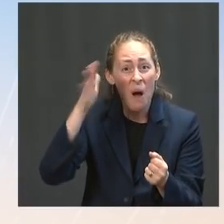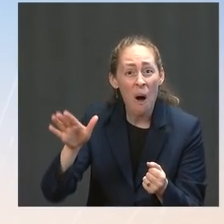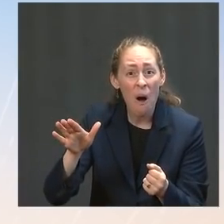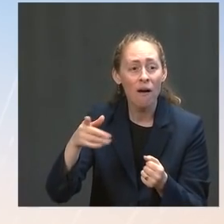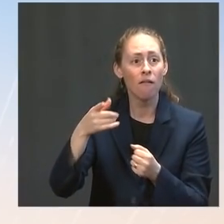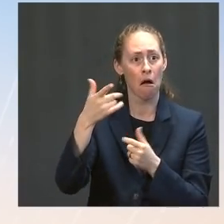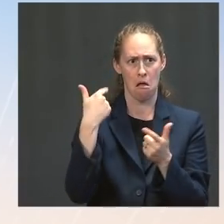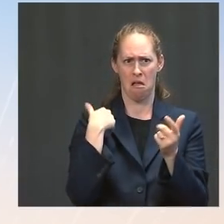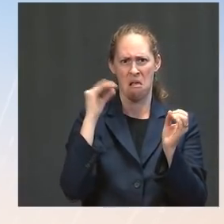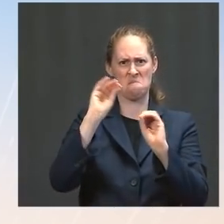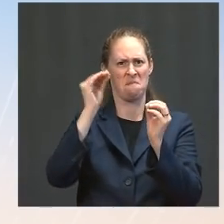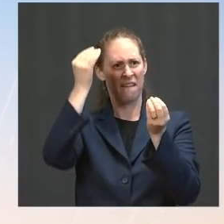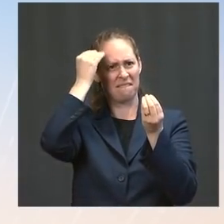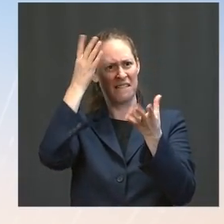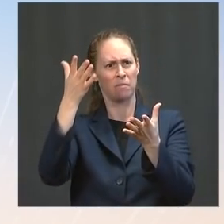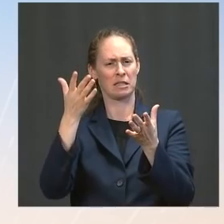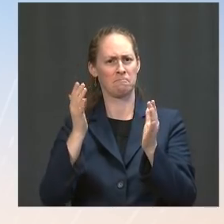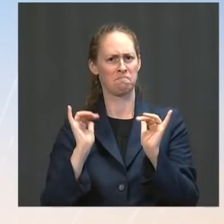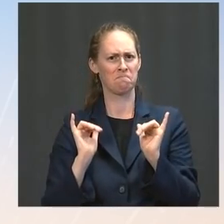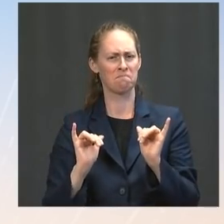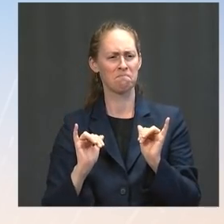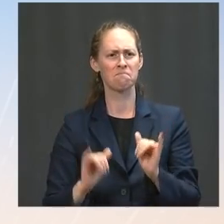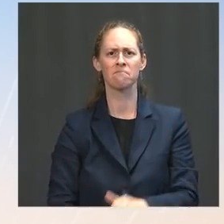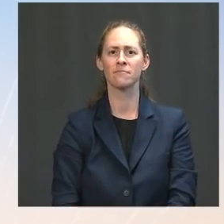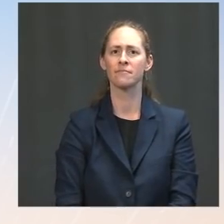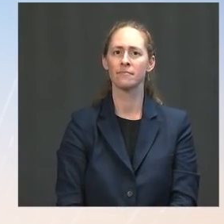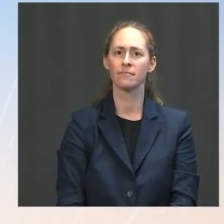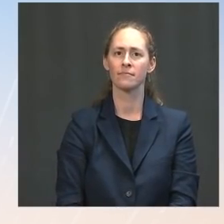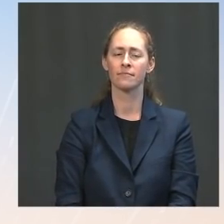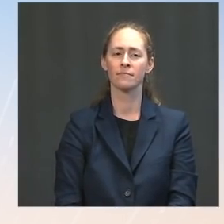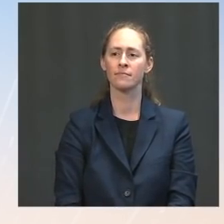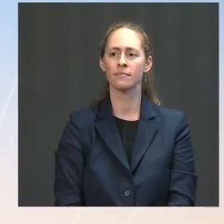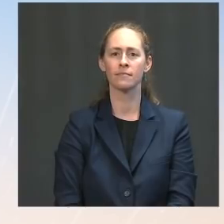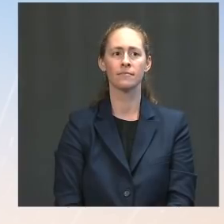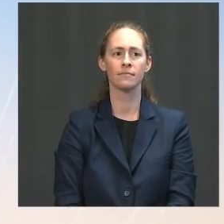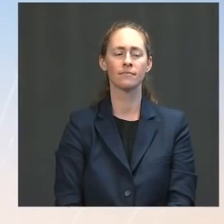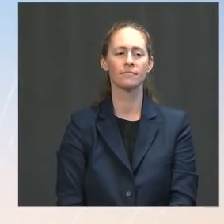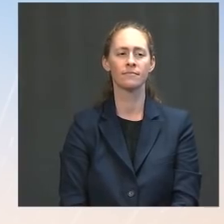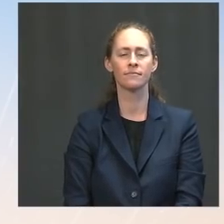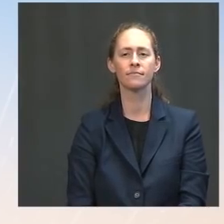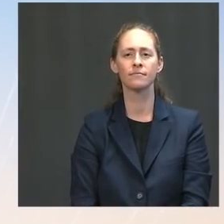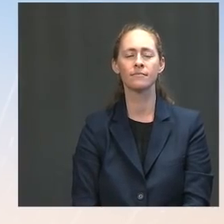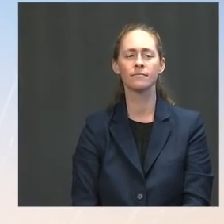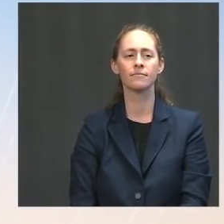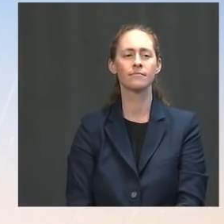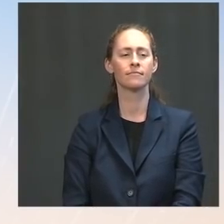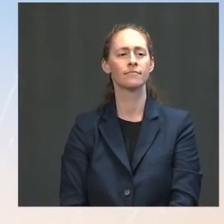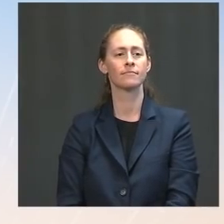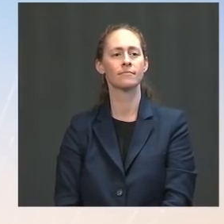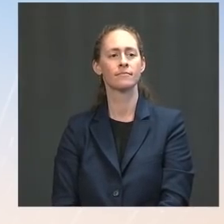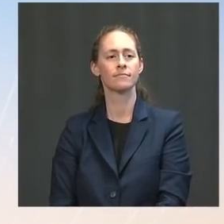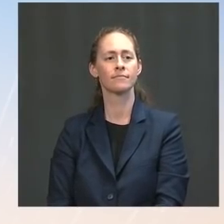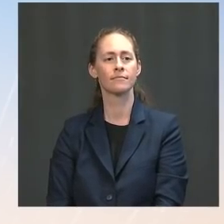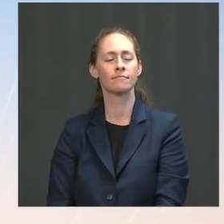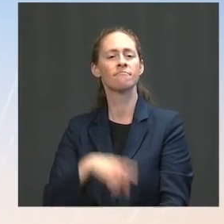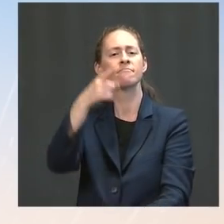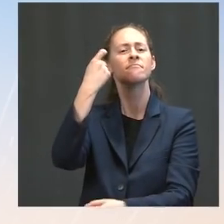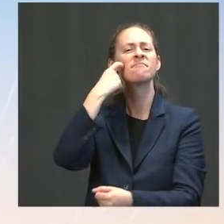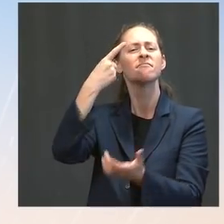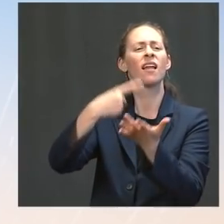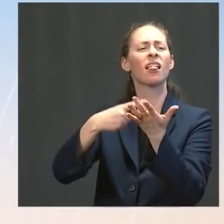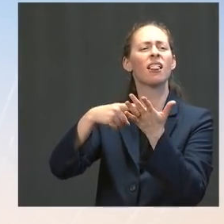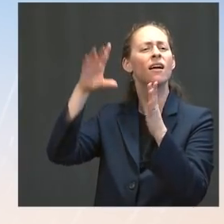to push the Chinese on the Wuhan lab investigation? There's been reporting that the Chinese are not being cooperative.